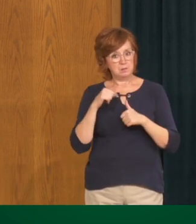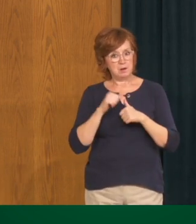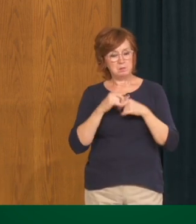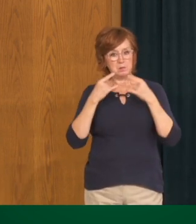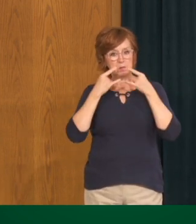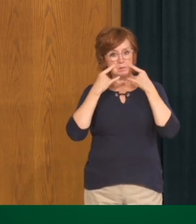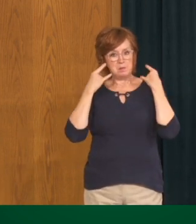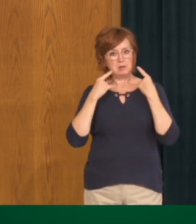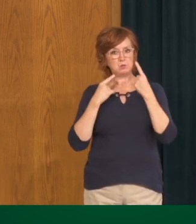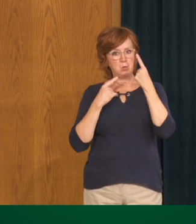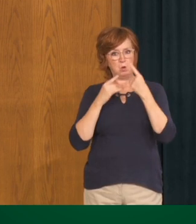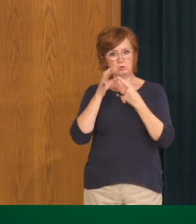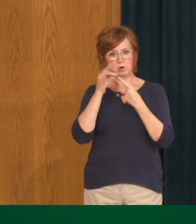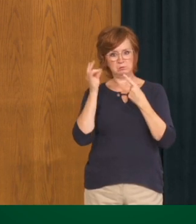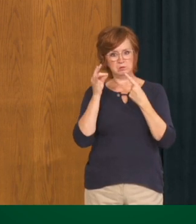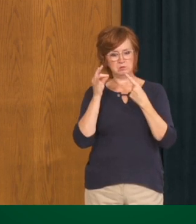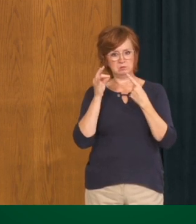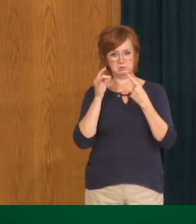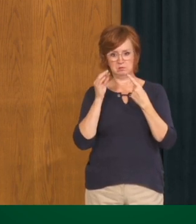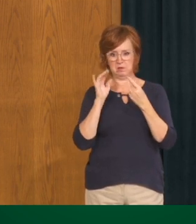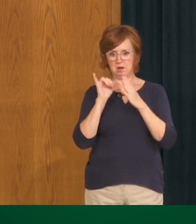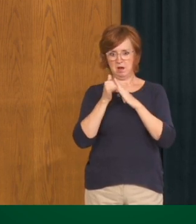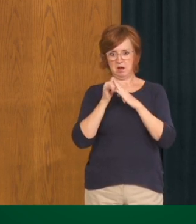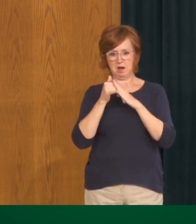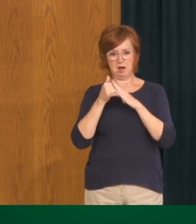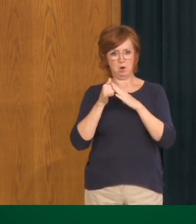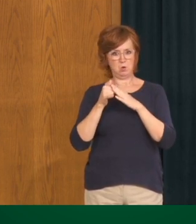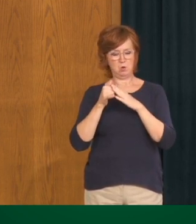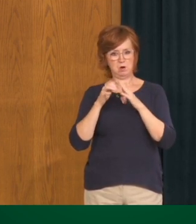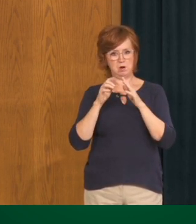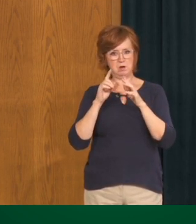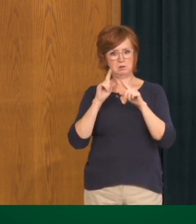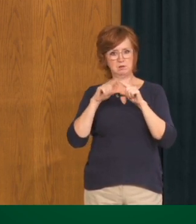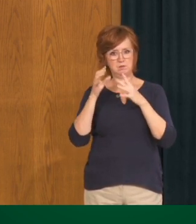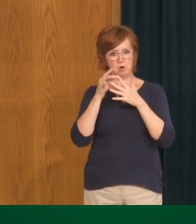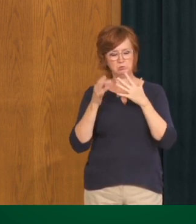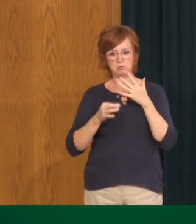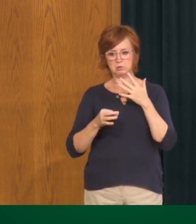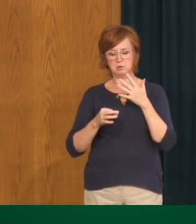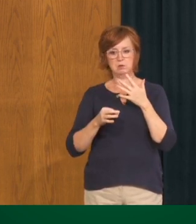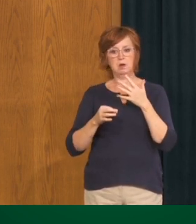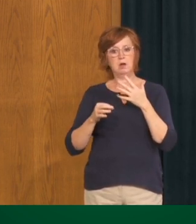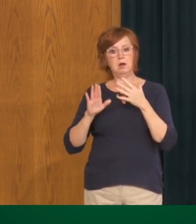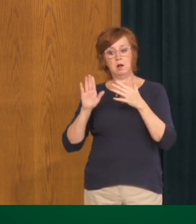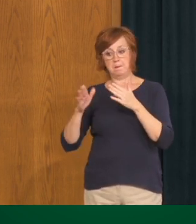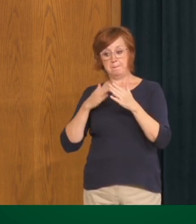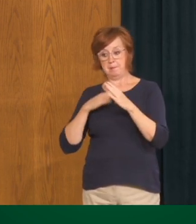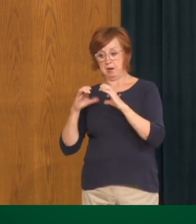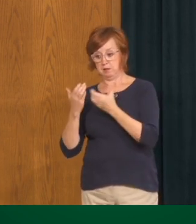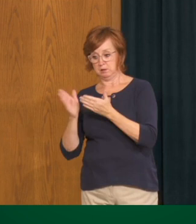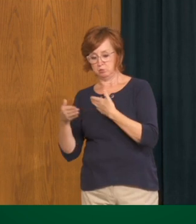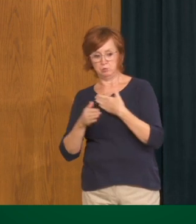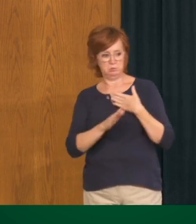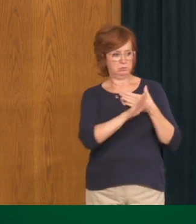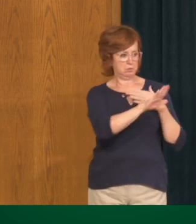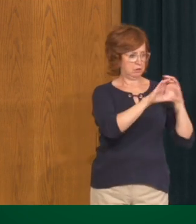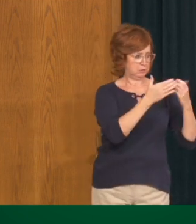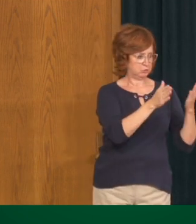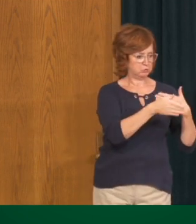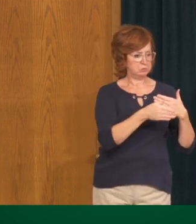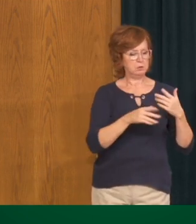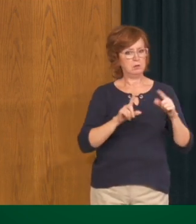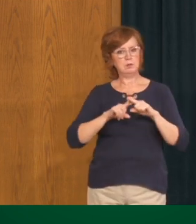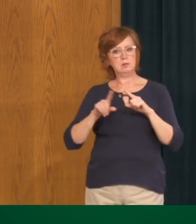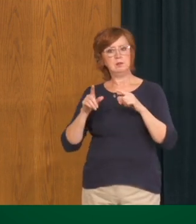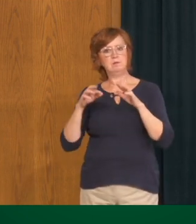other principles as well about reducing crowding in terms of staggered break times and those kind of things. But certainly, mask is